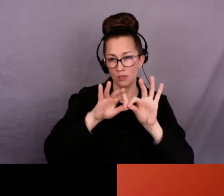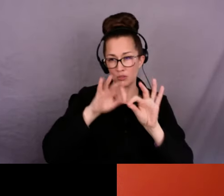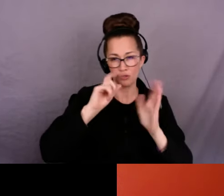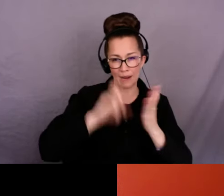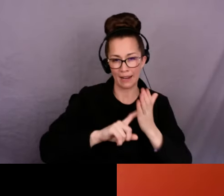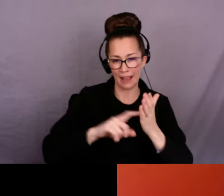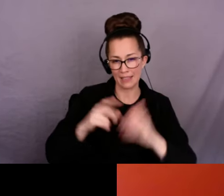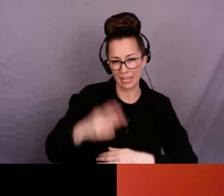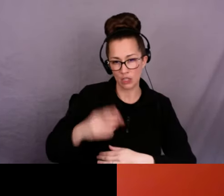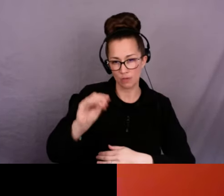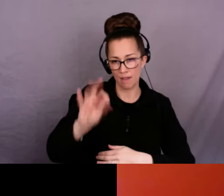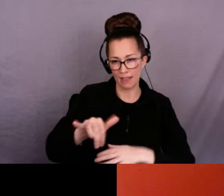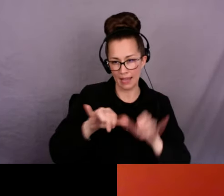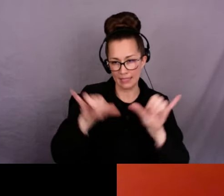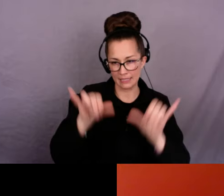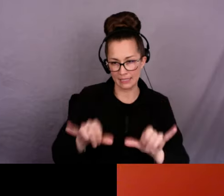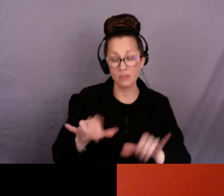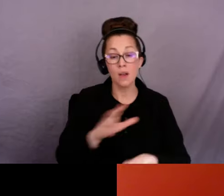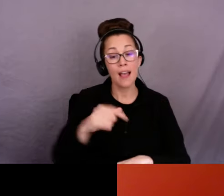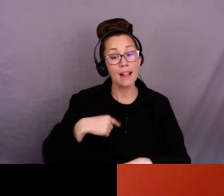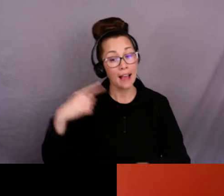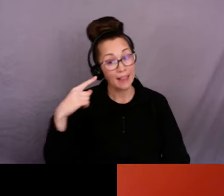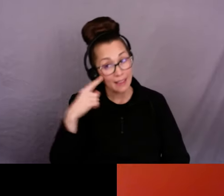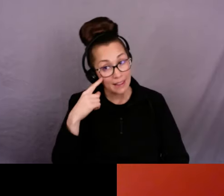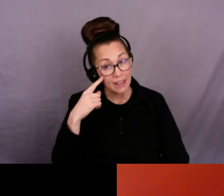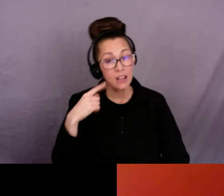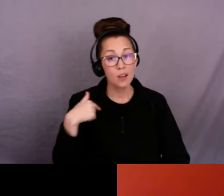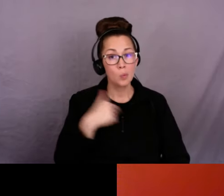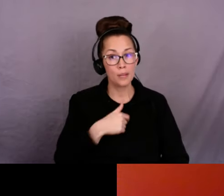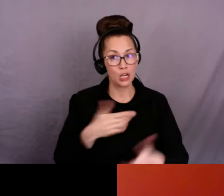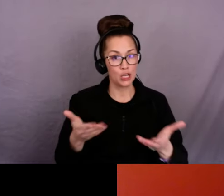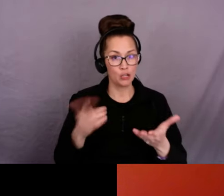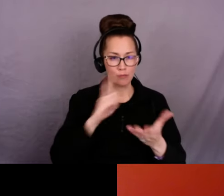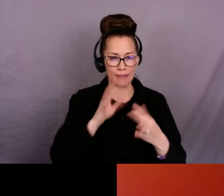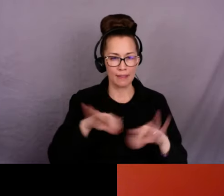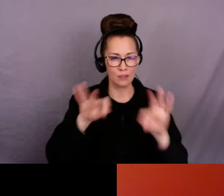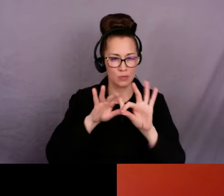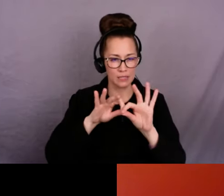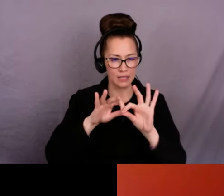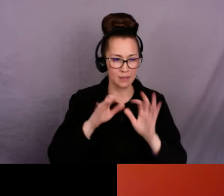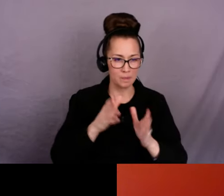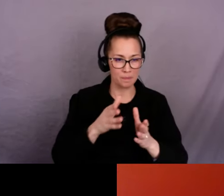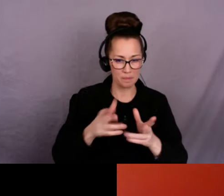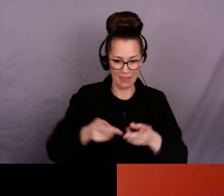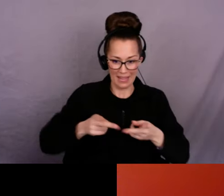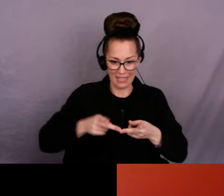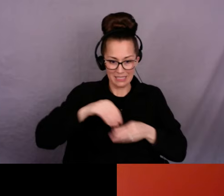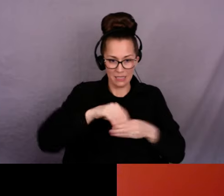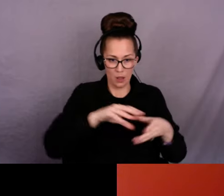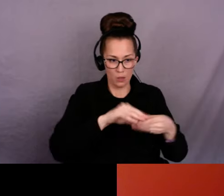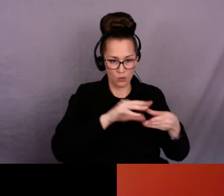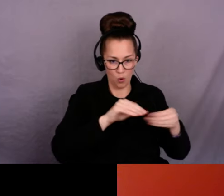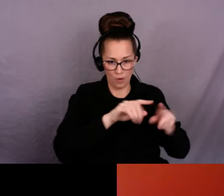system. And I think, you know, we are at a really interesting point in the story of our system and the